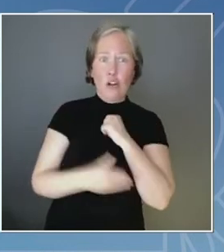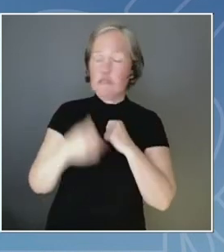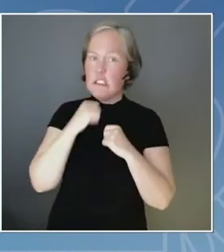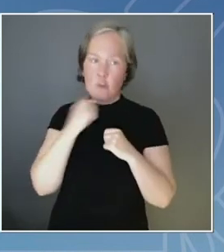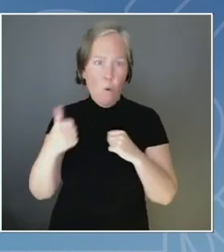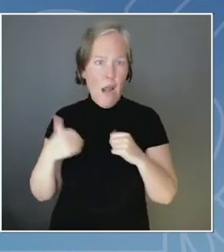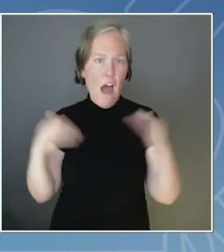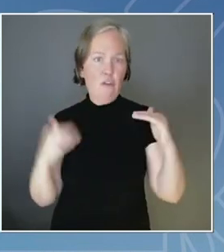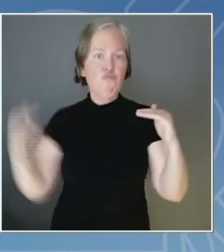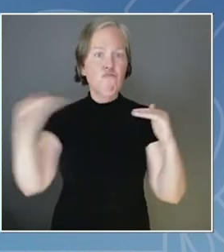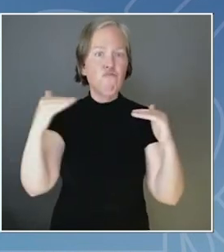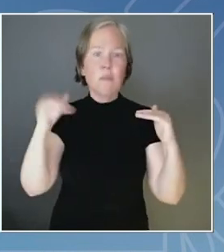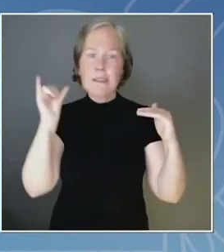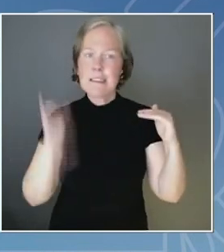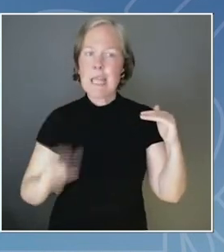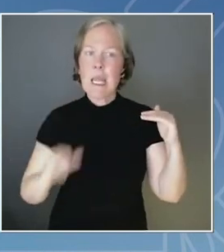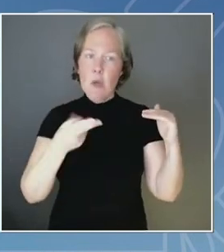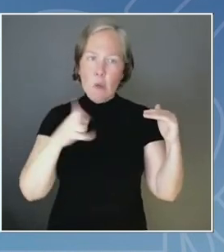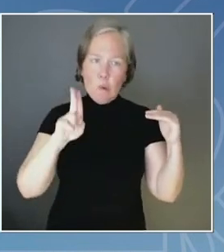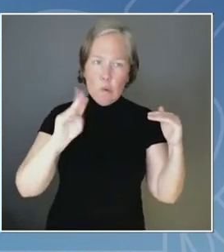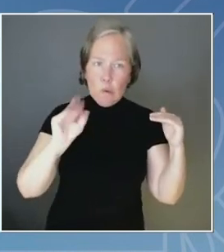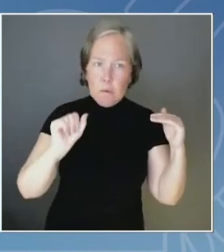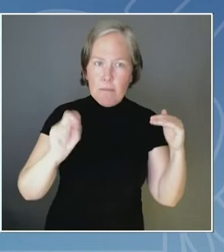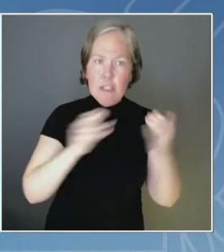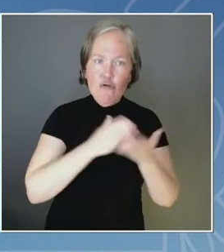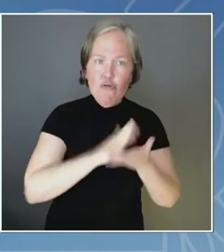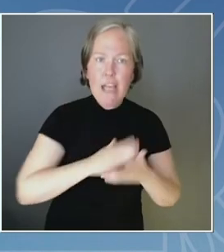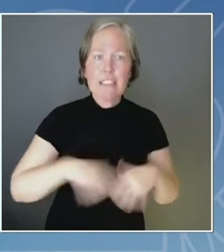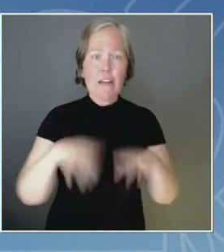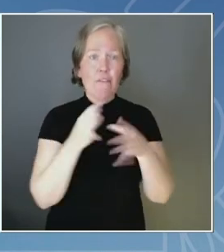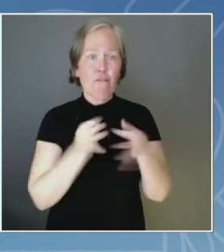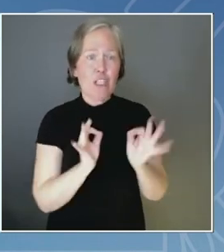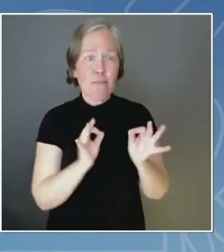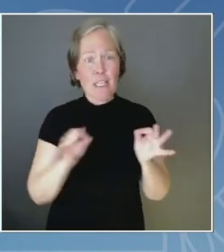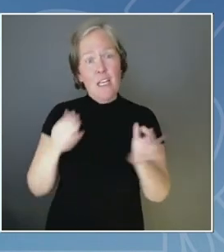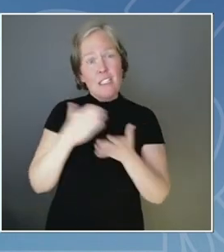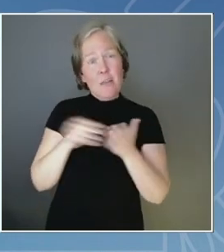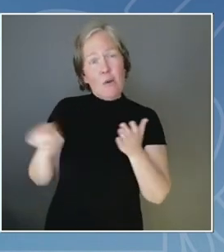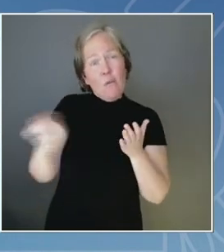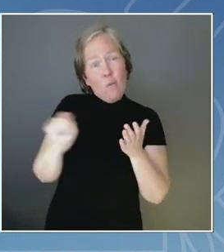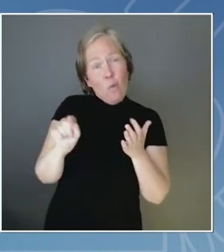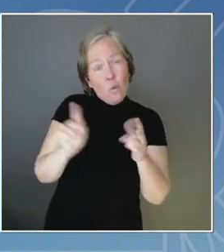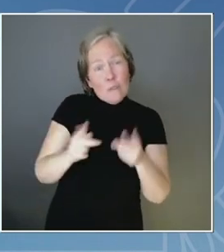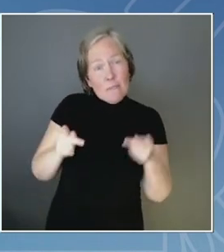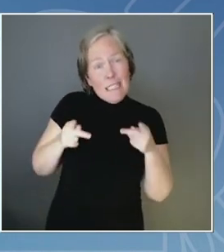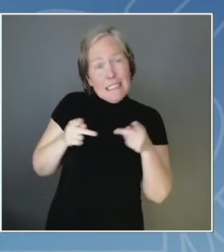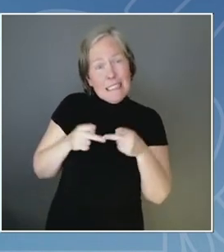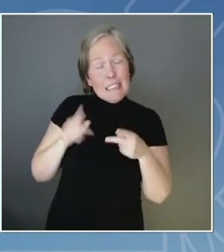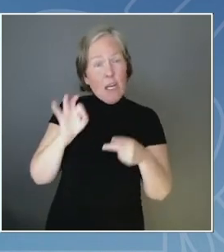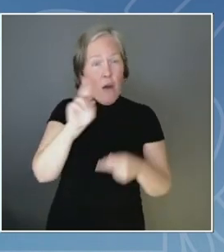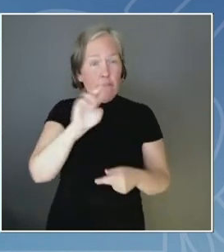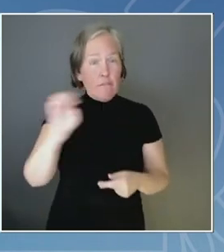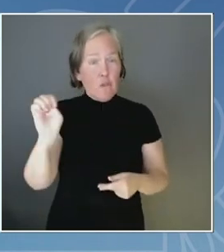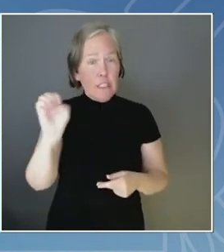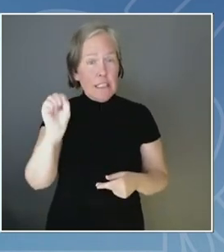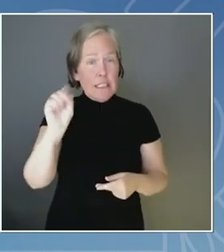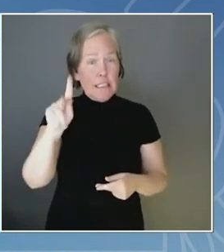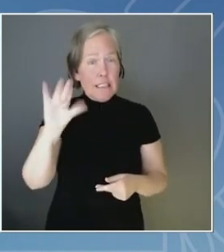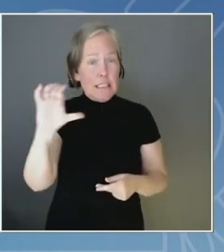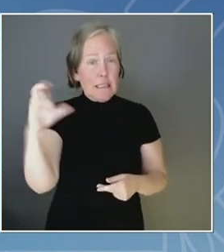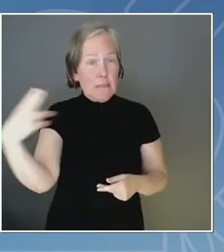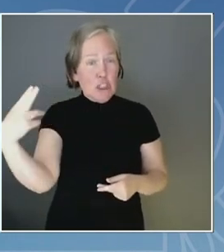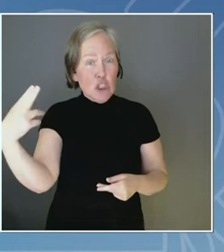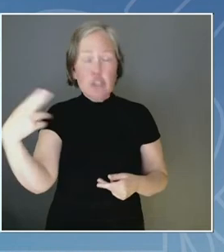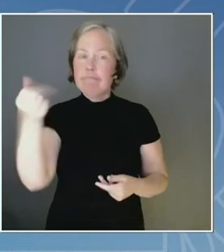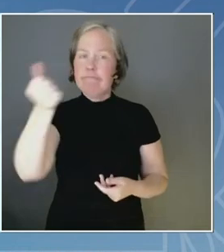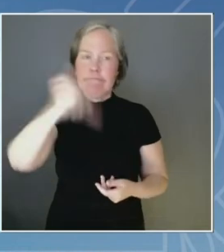as Americans enjoy. Places where free speech and free assembly are rejected by authoritarian leaders,